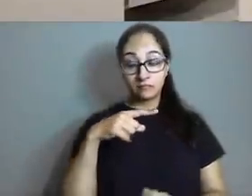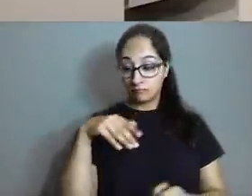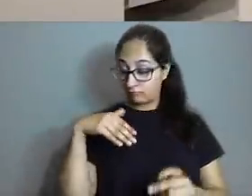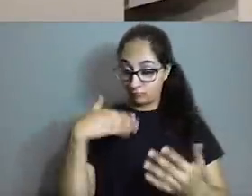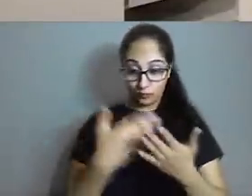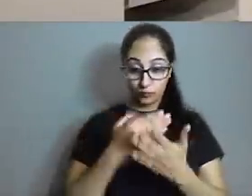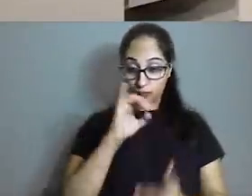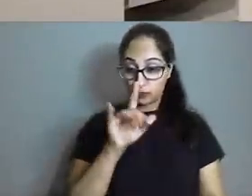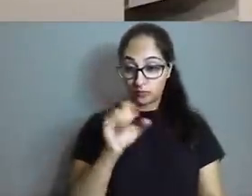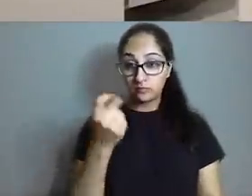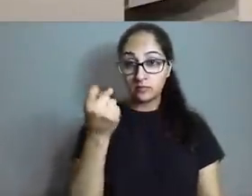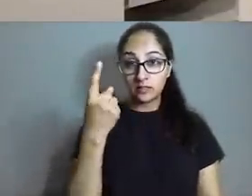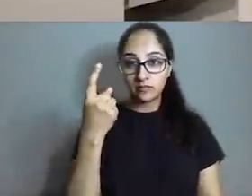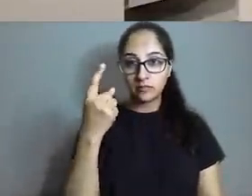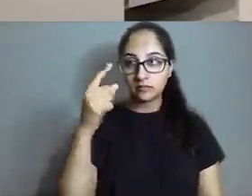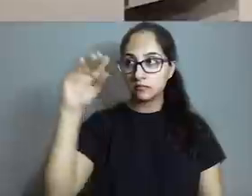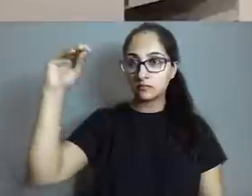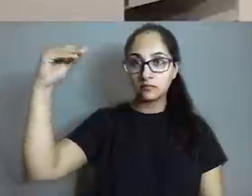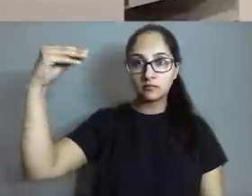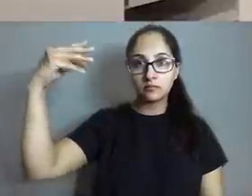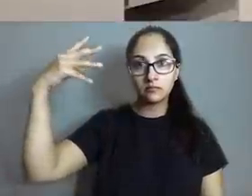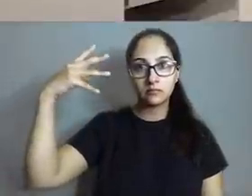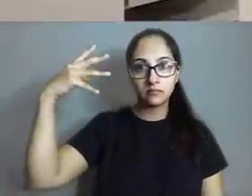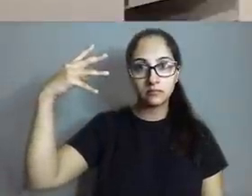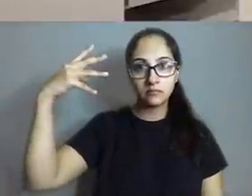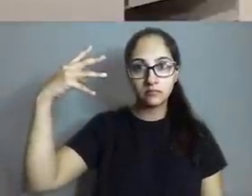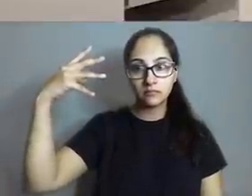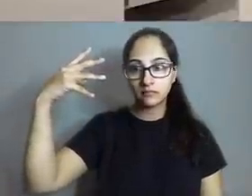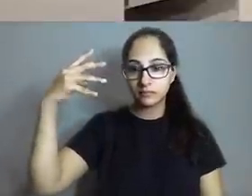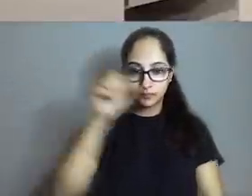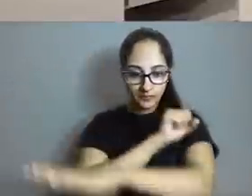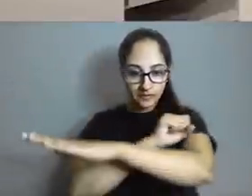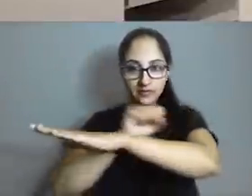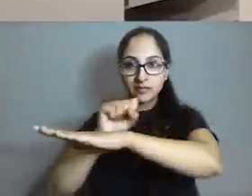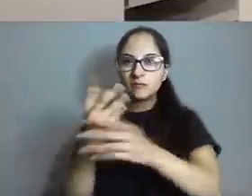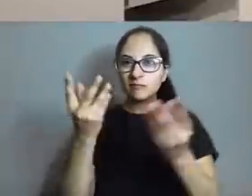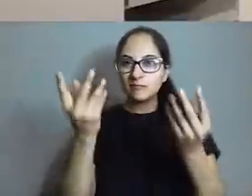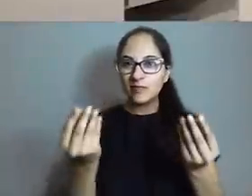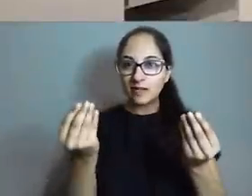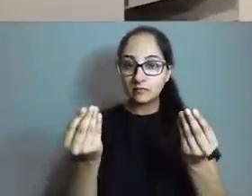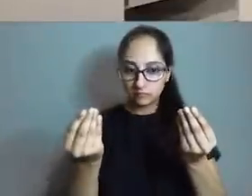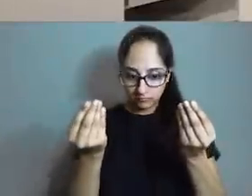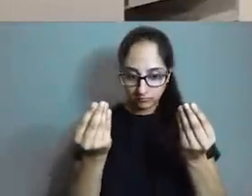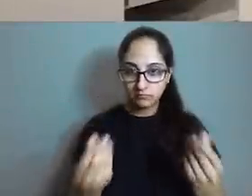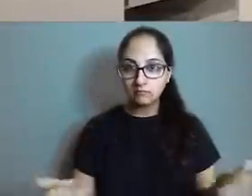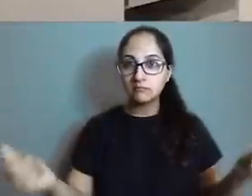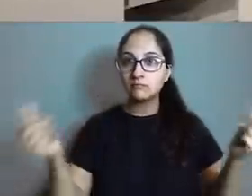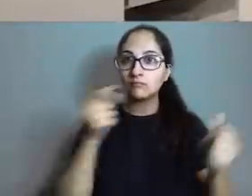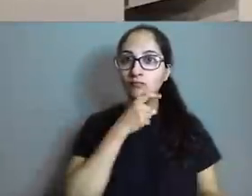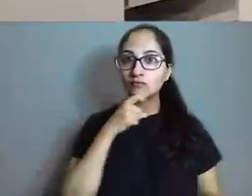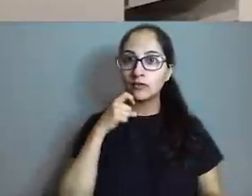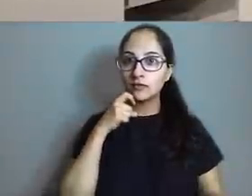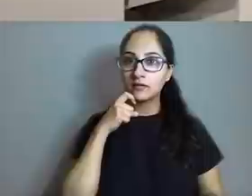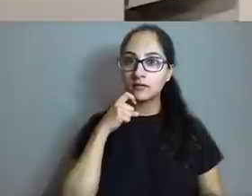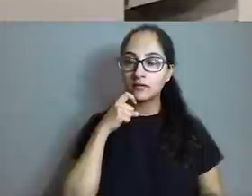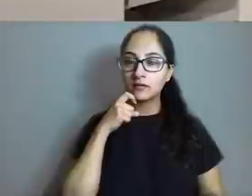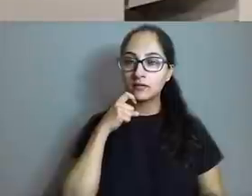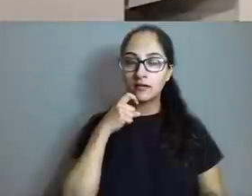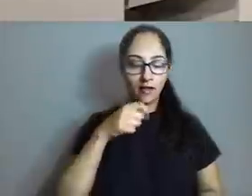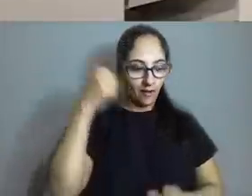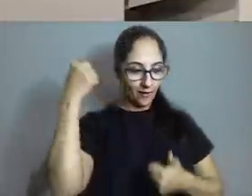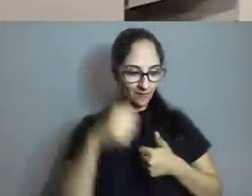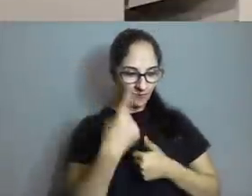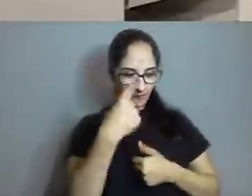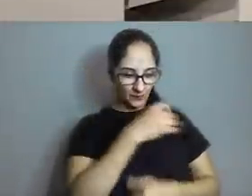came the the sun came out we the stage dried up